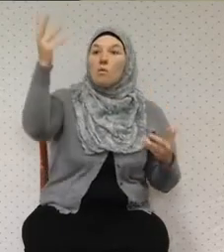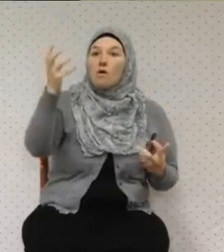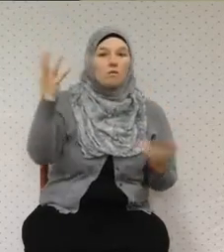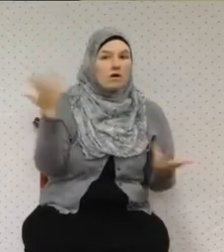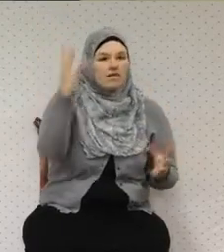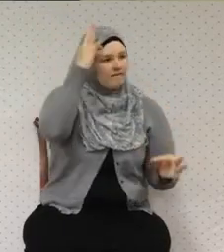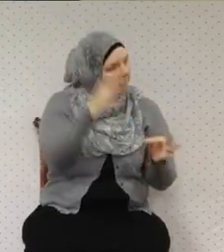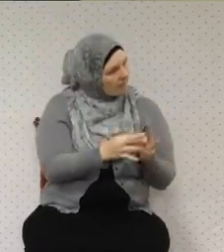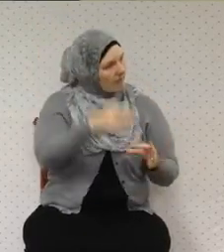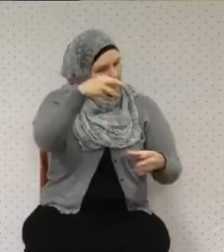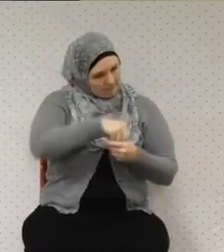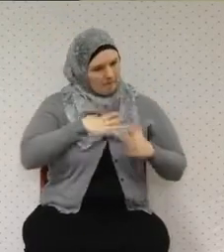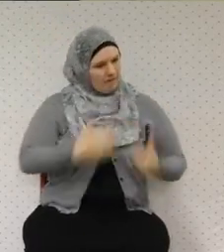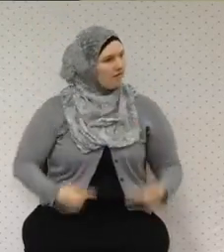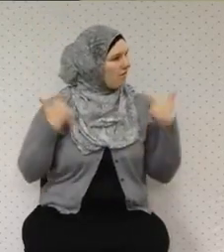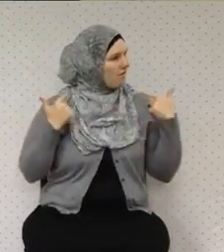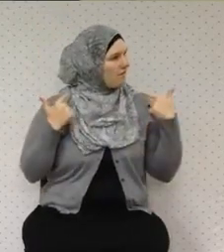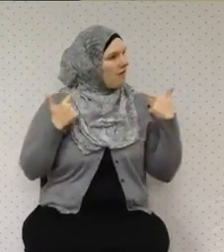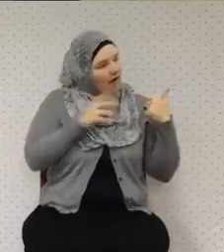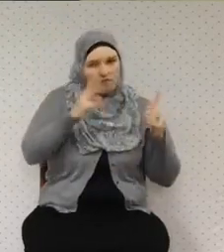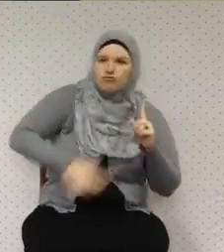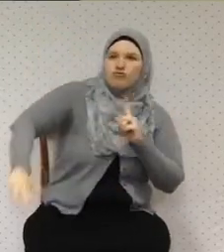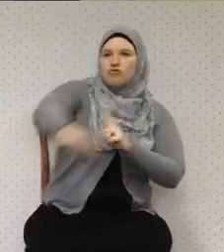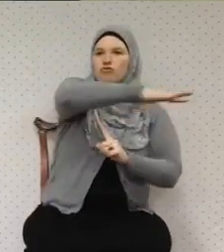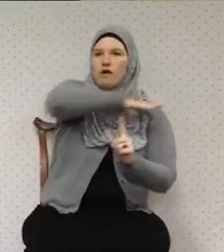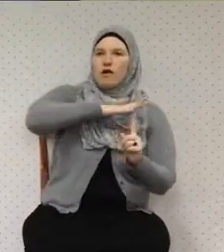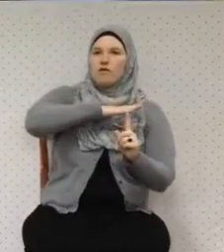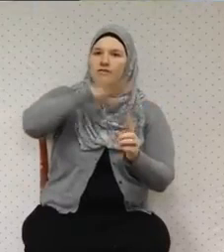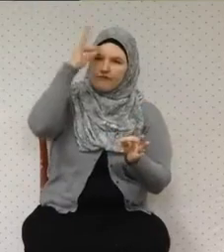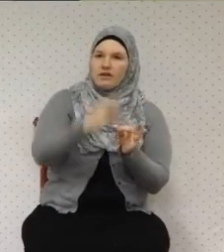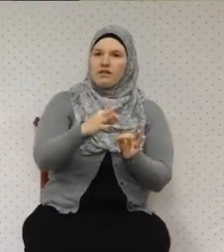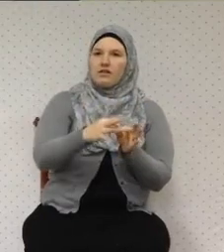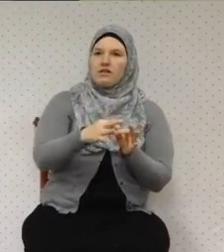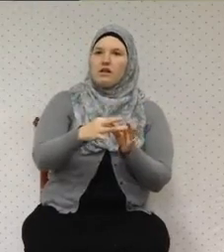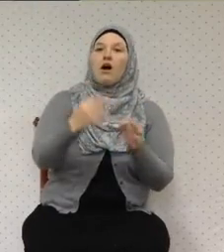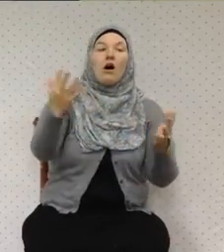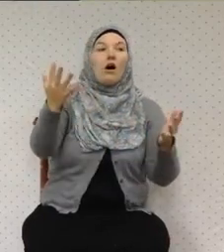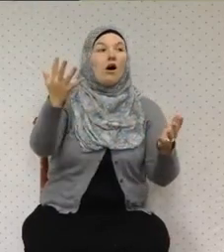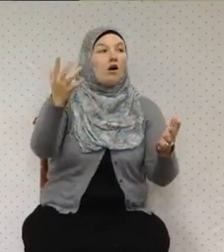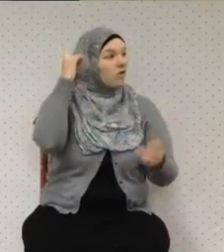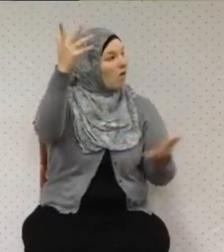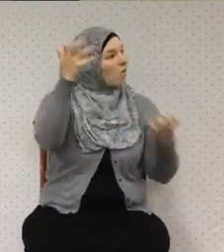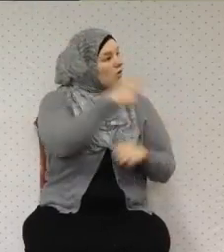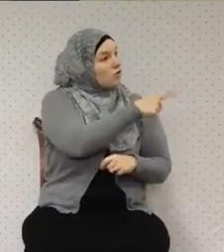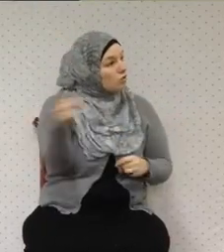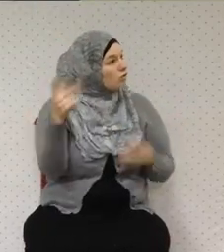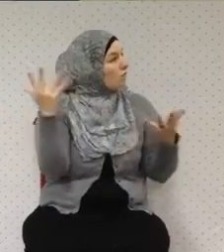life and around us. Allah wants you to be a messenger of